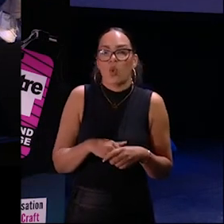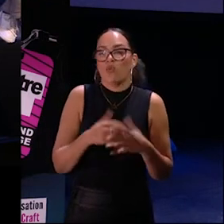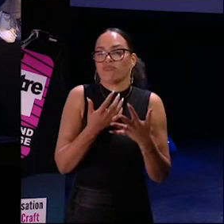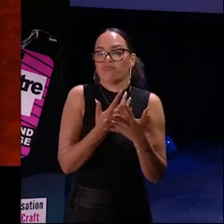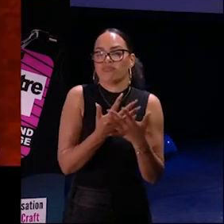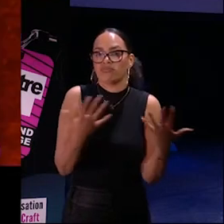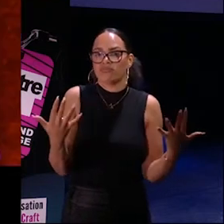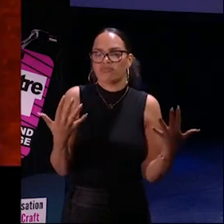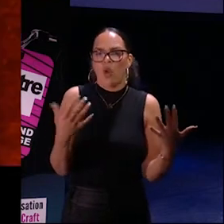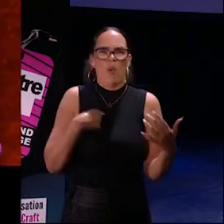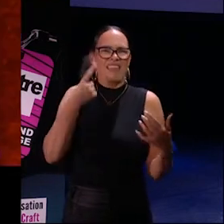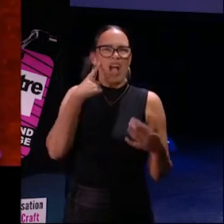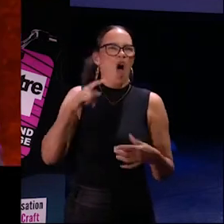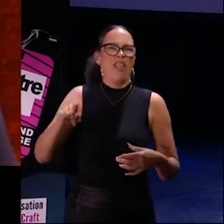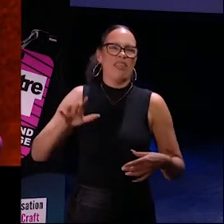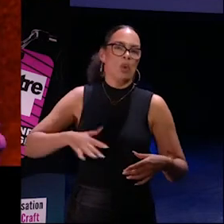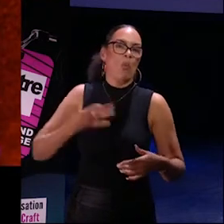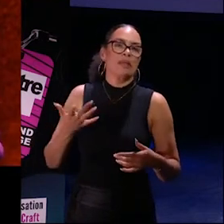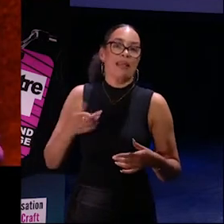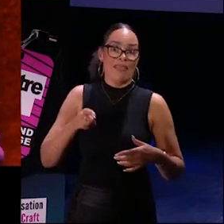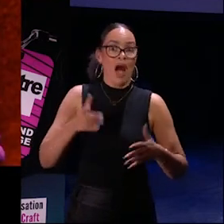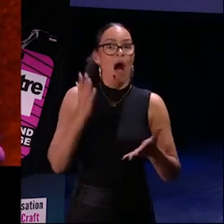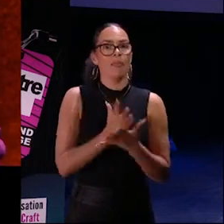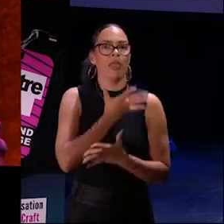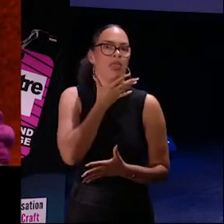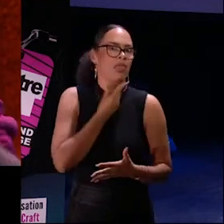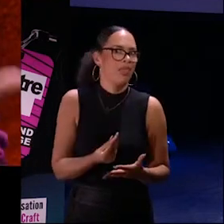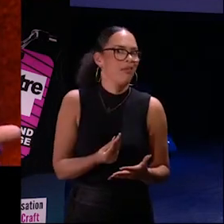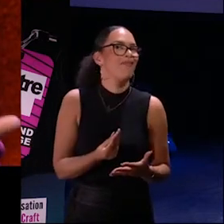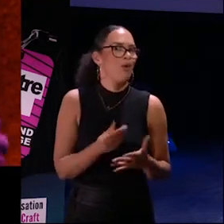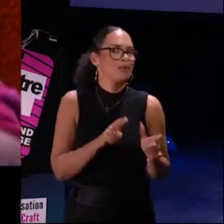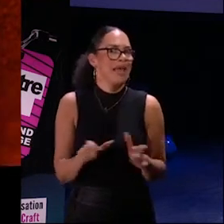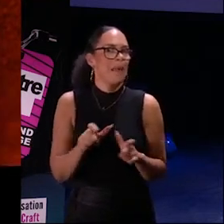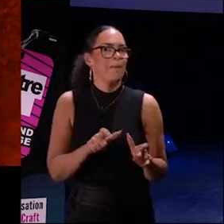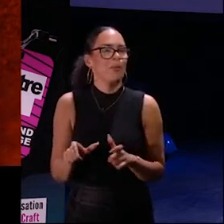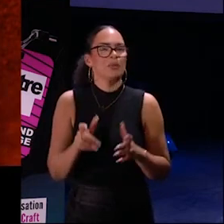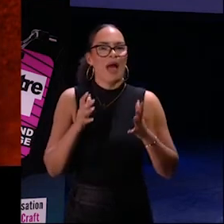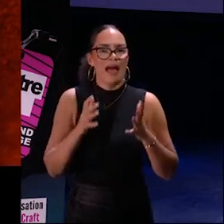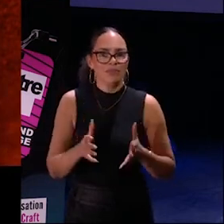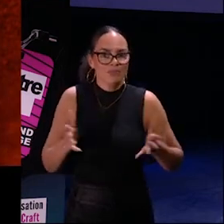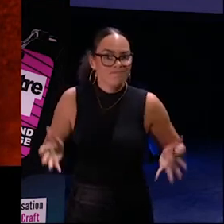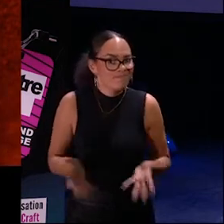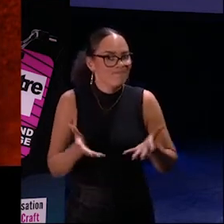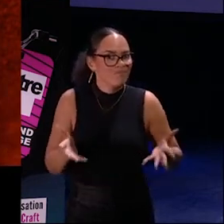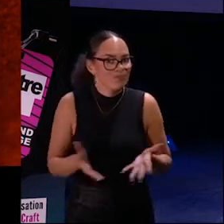who we think don't want it because it's going to be annoying, they're crying out for it. We just have to get it in the right